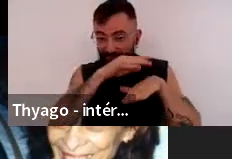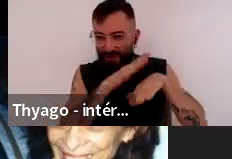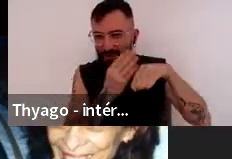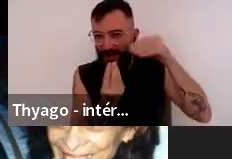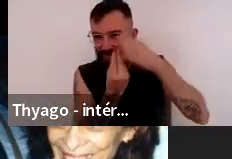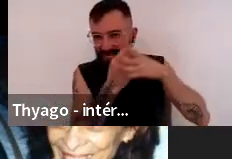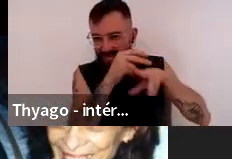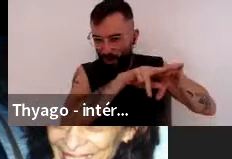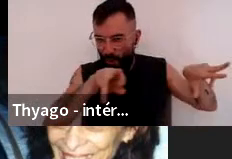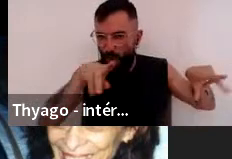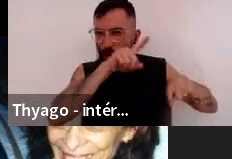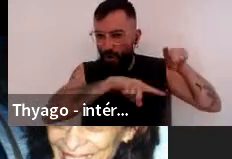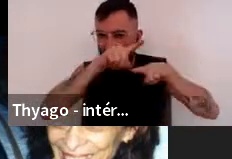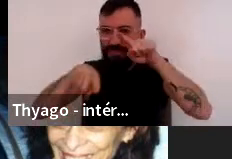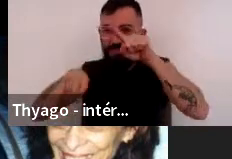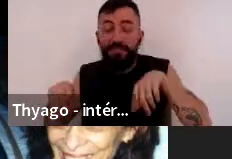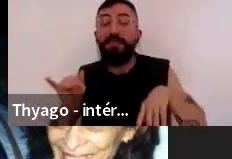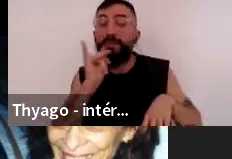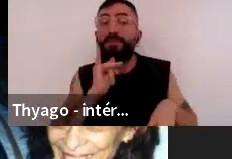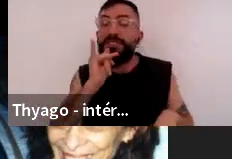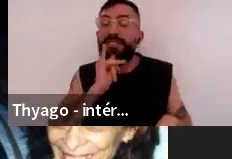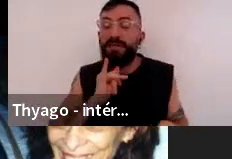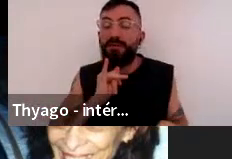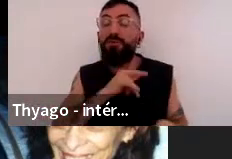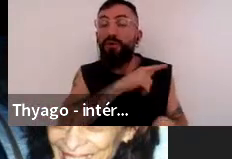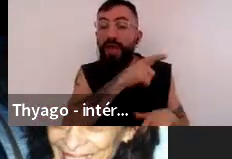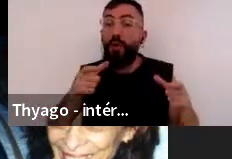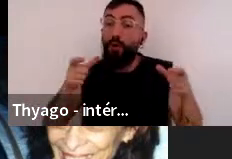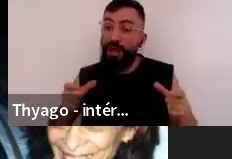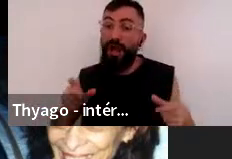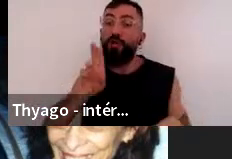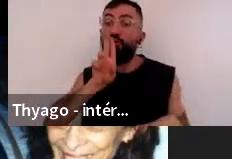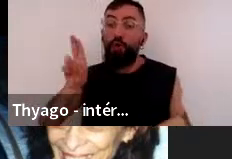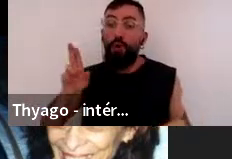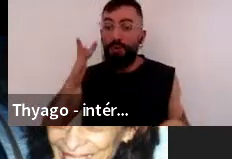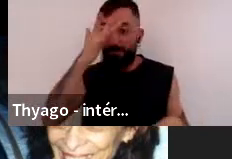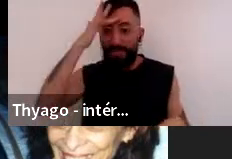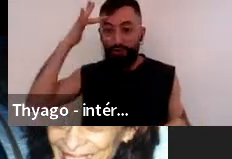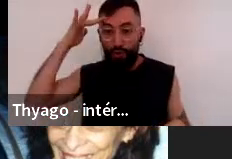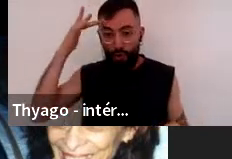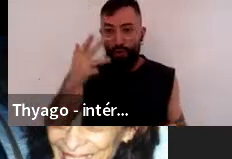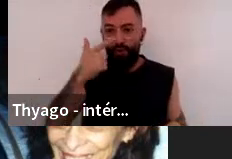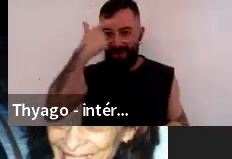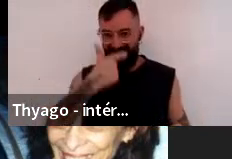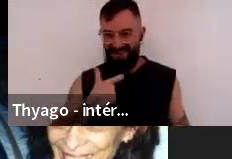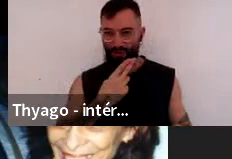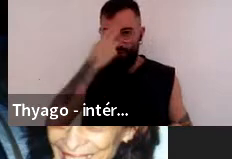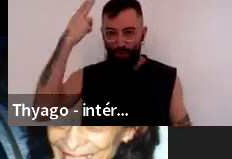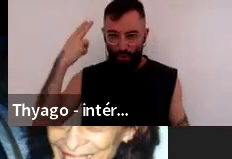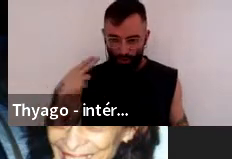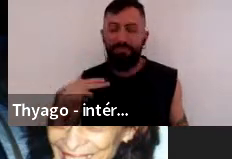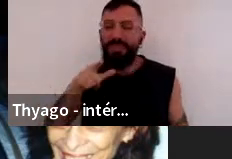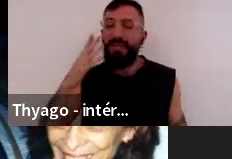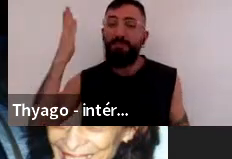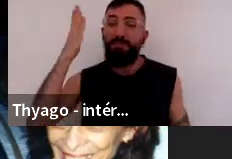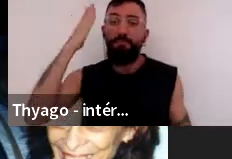toponyms. So toponyms related to persons, to relevant people